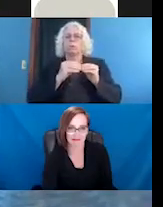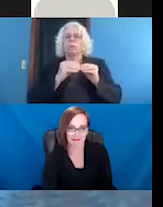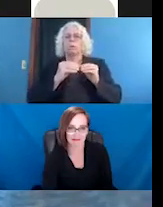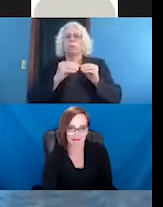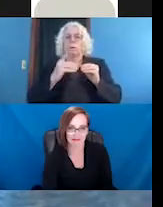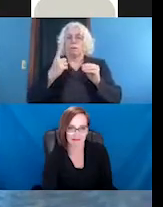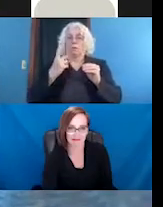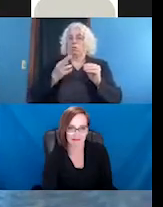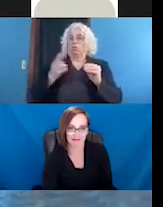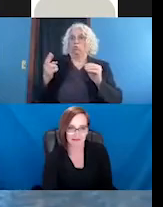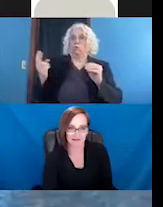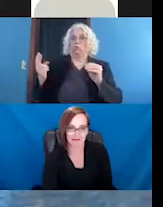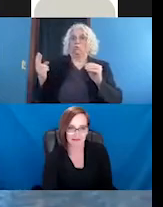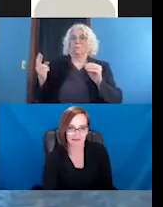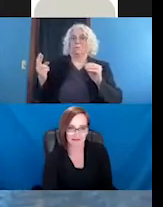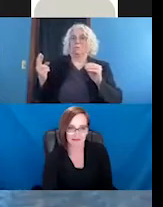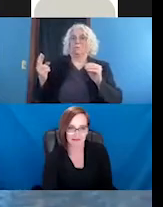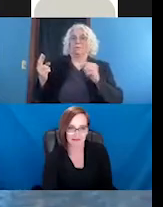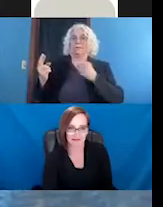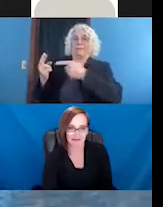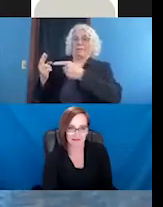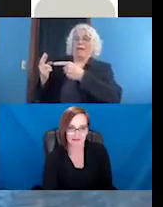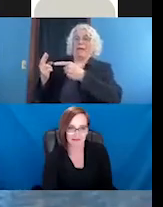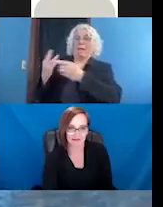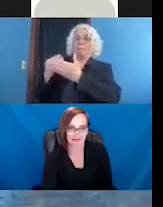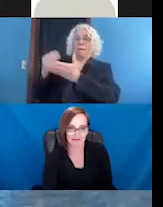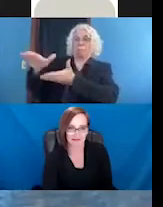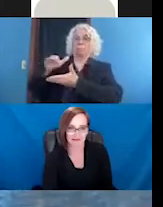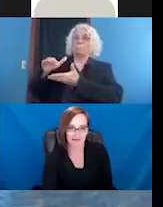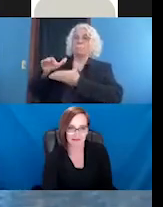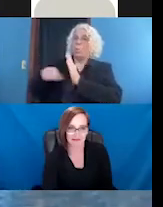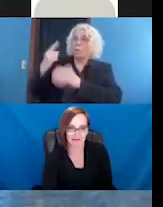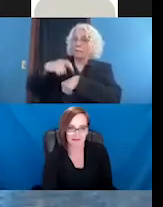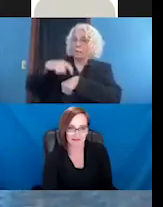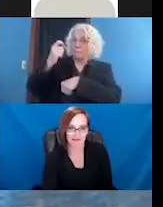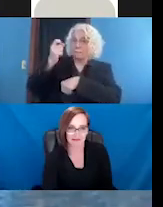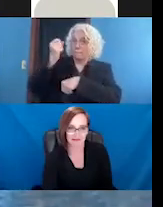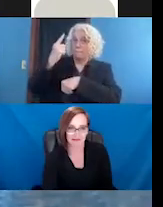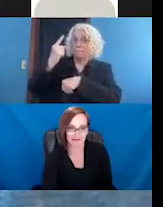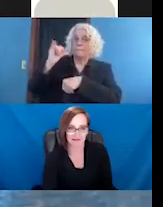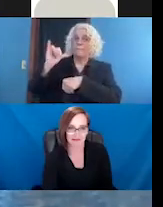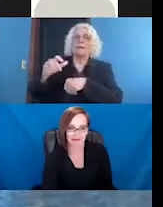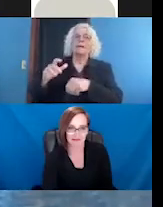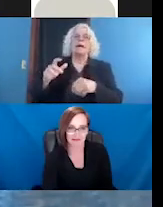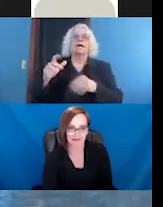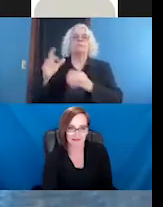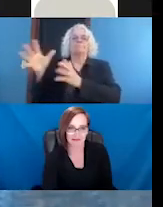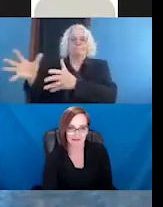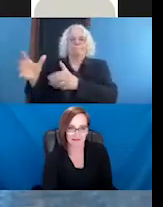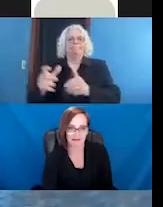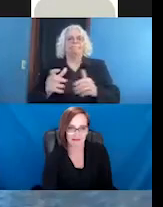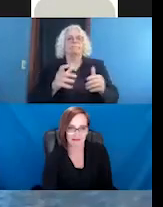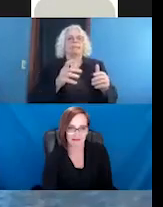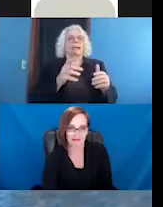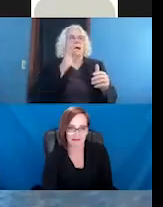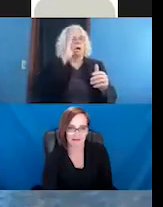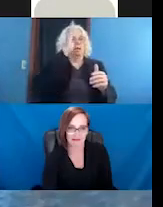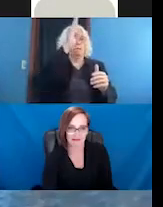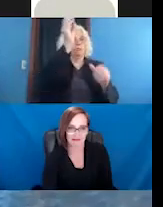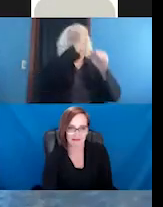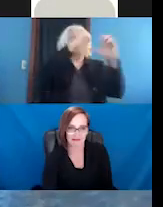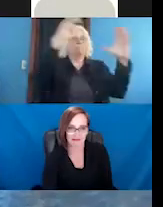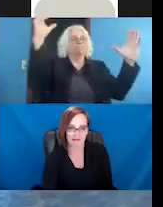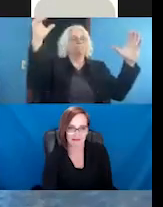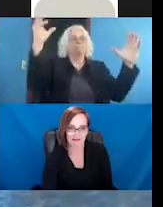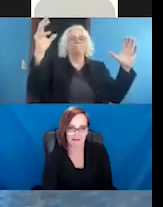resources by using kind of this one-time incentive money? Now, let me go a little bit more aspirational. So I told a group of young people